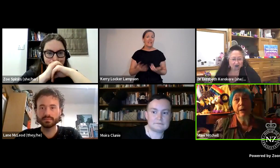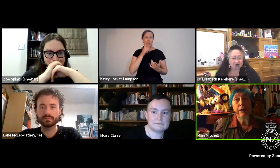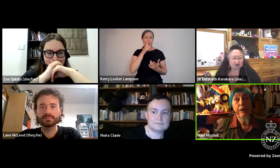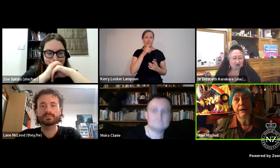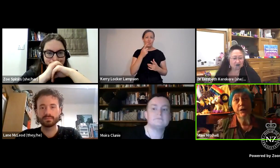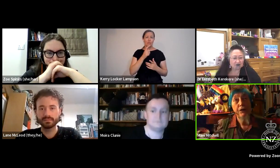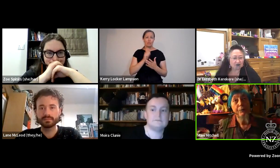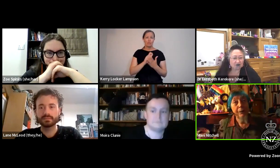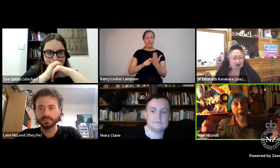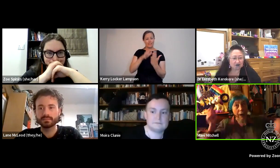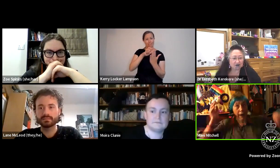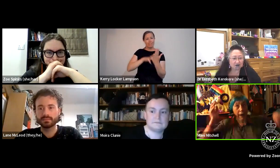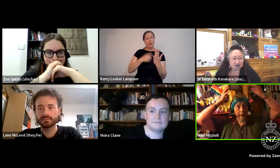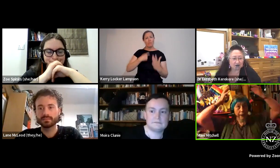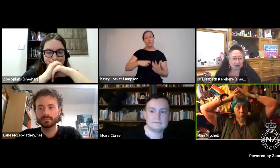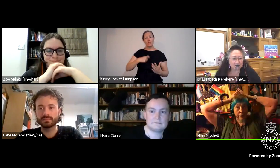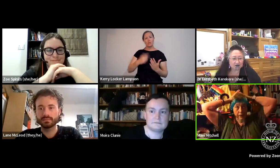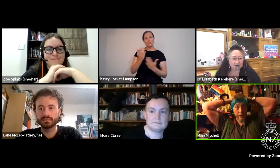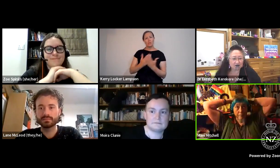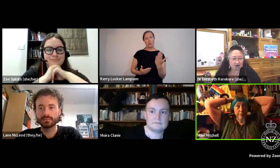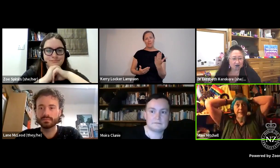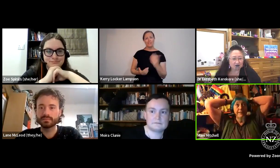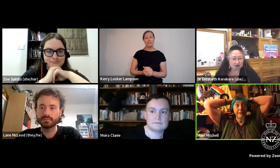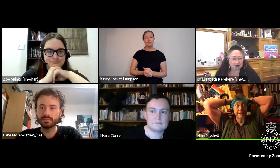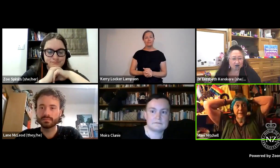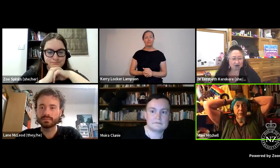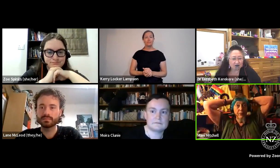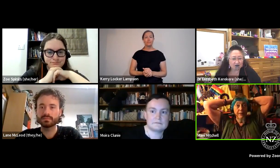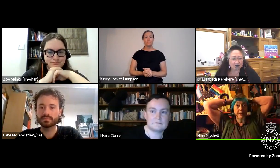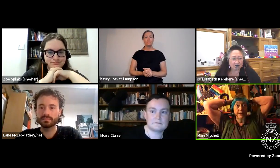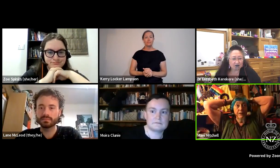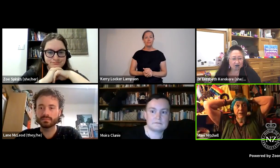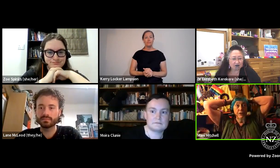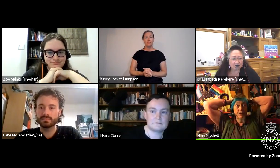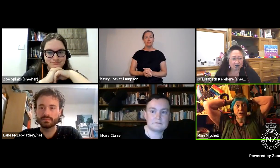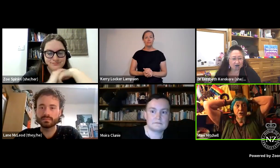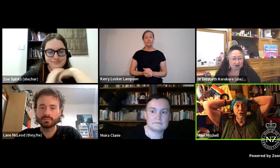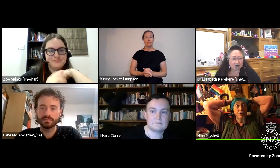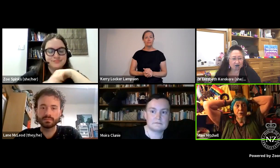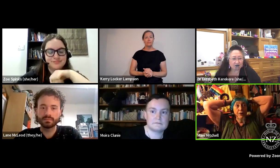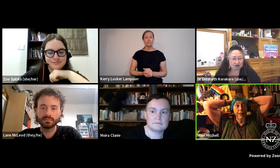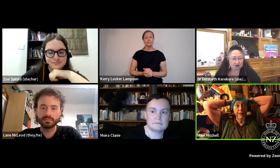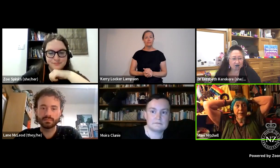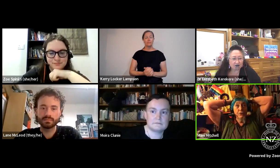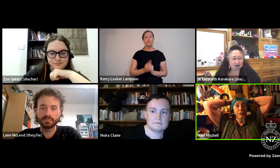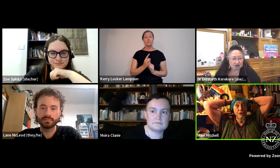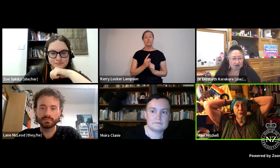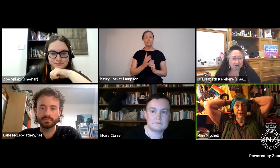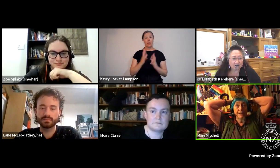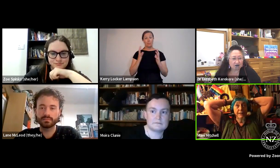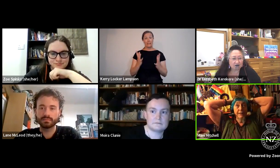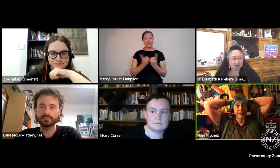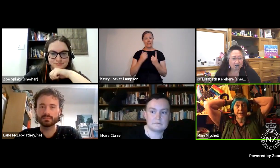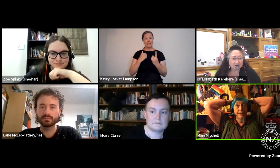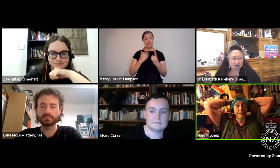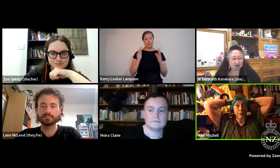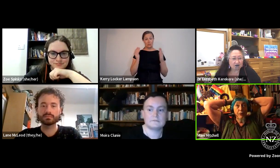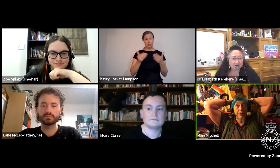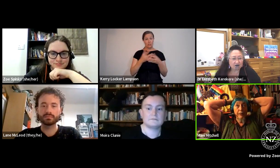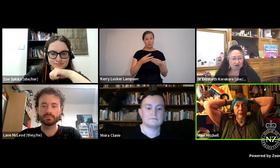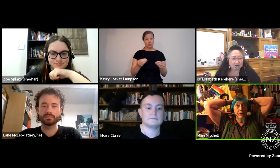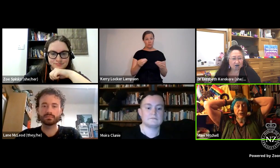narratives. So I think one of the biggest things that we need to do and to address